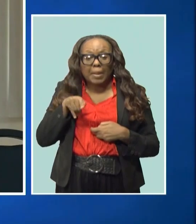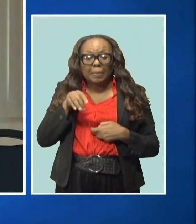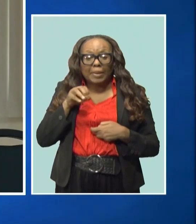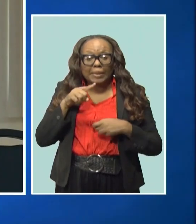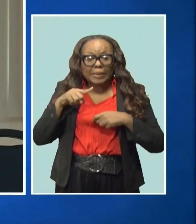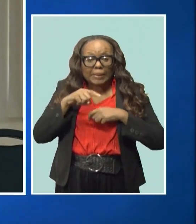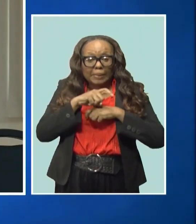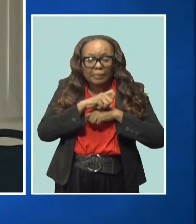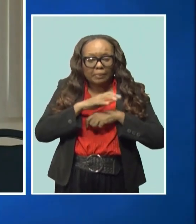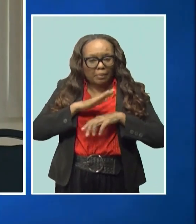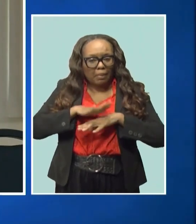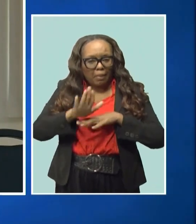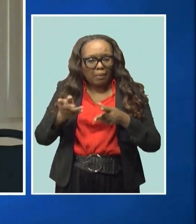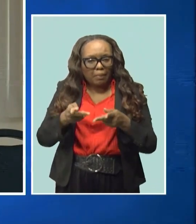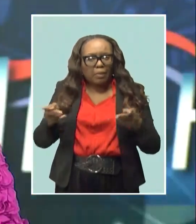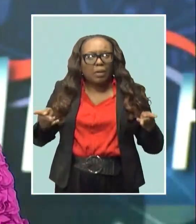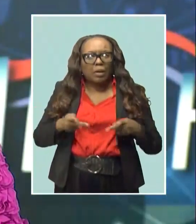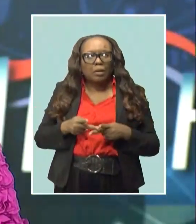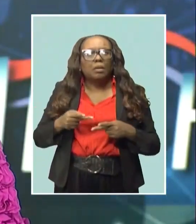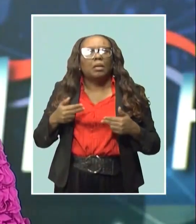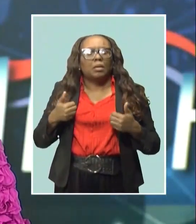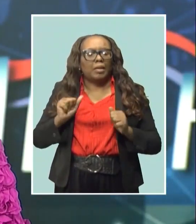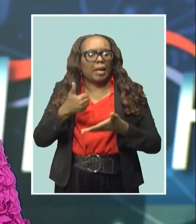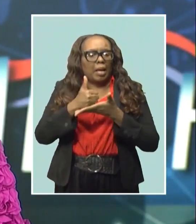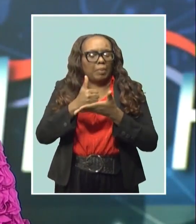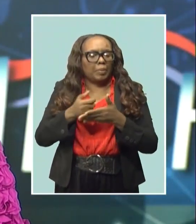of trying to control it.